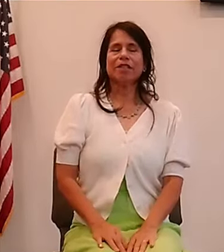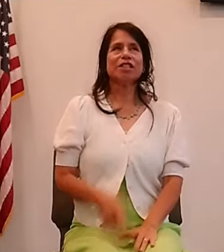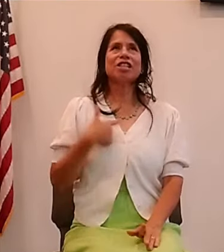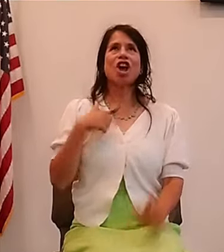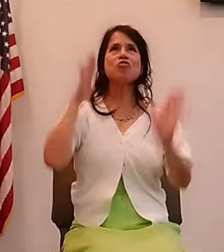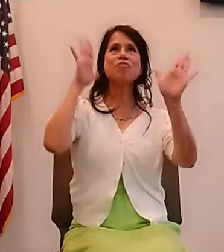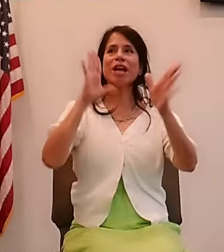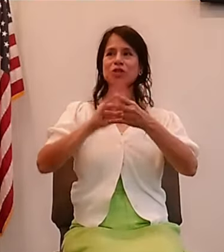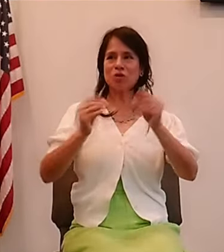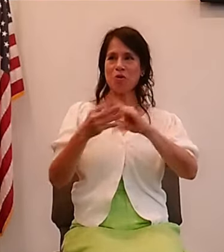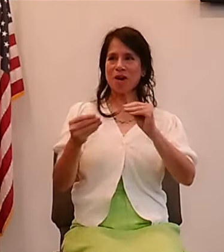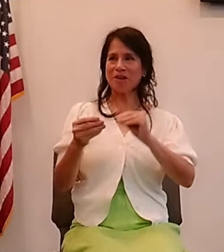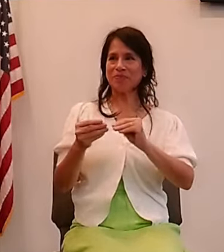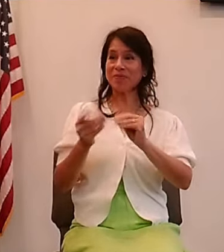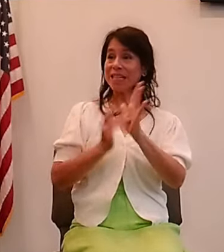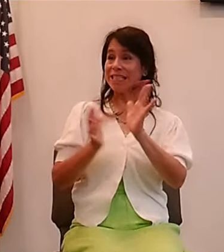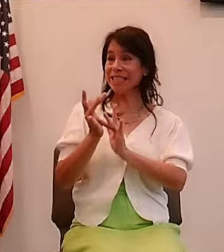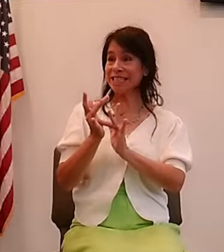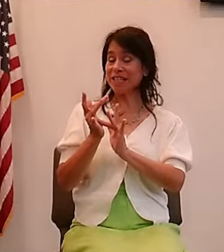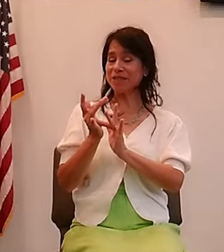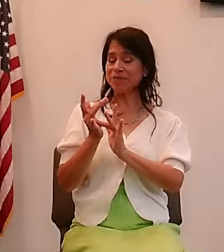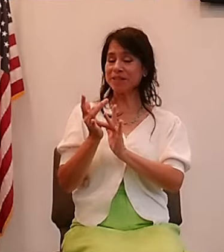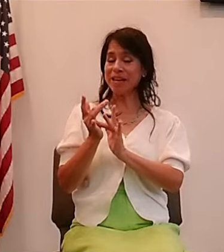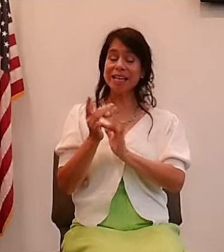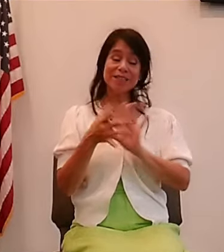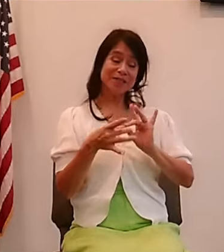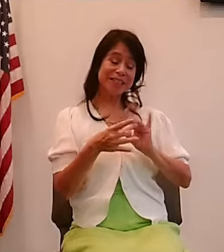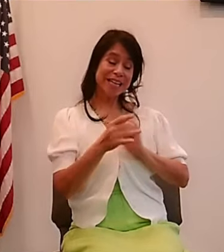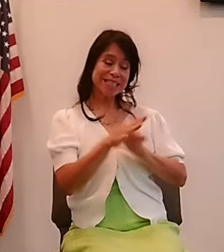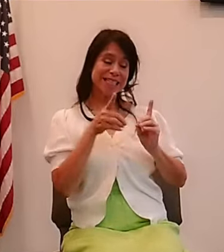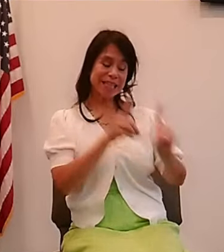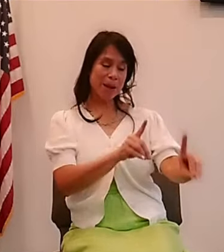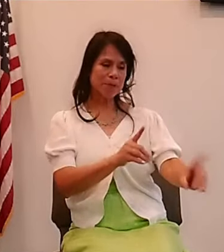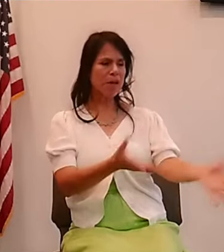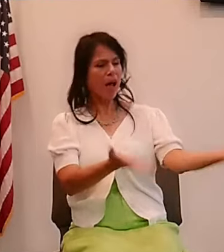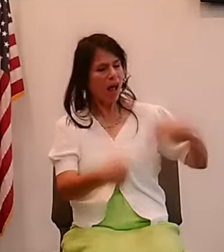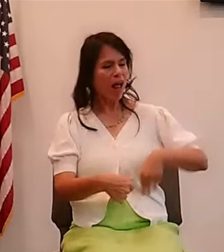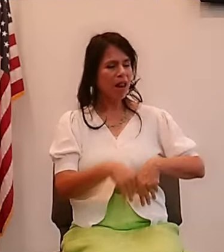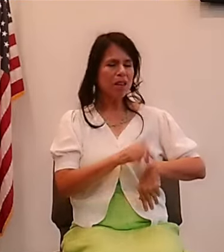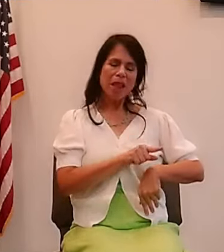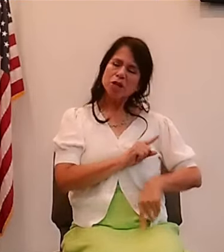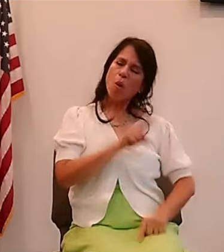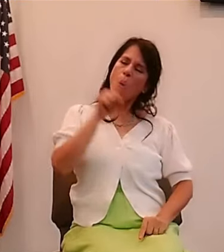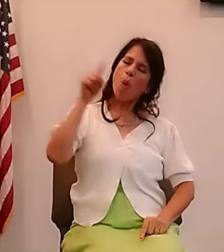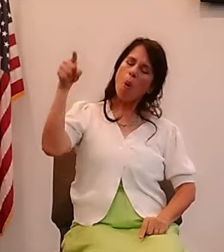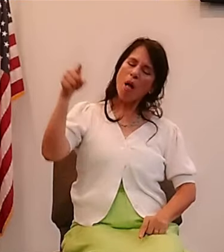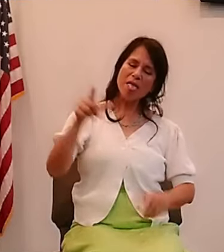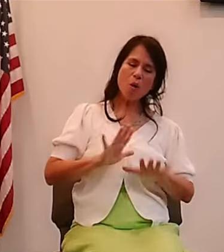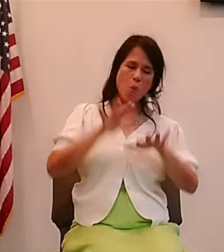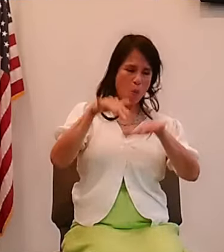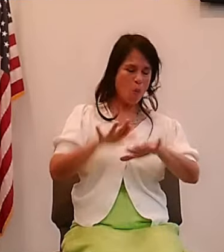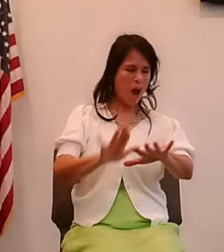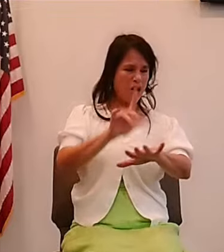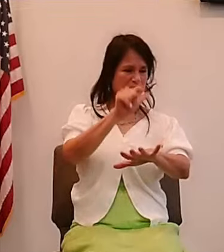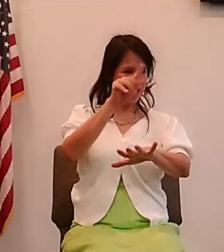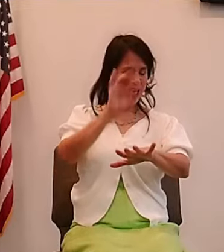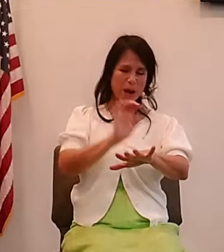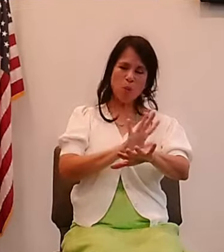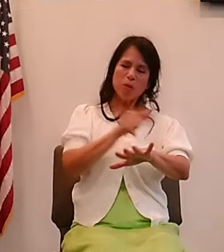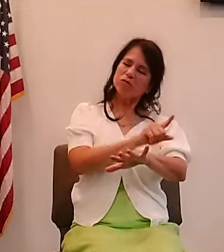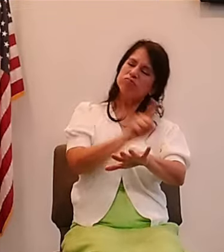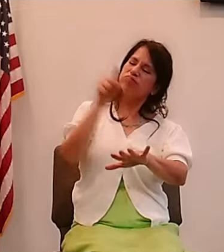story. One day, Jesus said to his disciples, "Let's go over to the other side of the lake." So they got into a